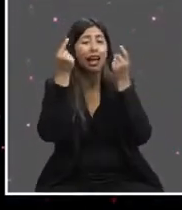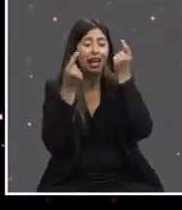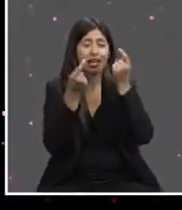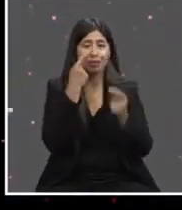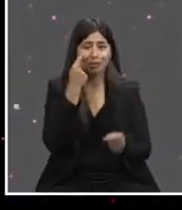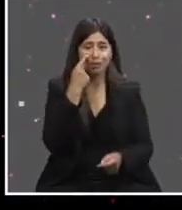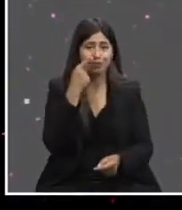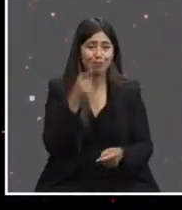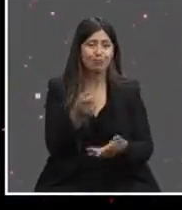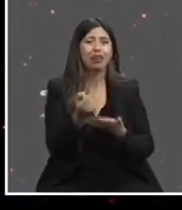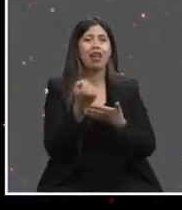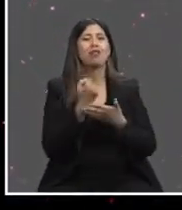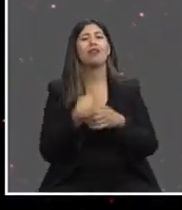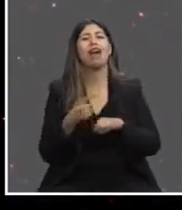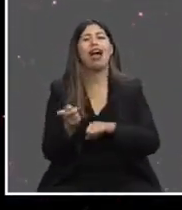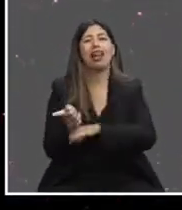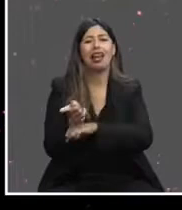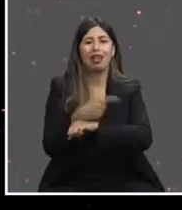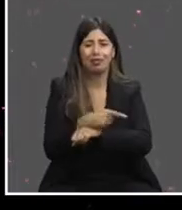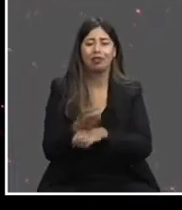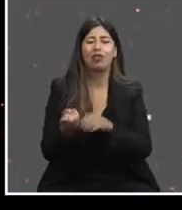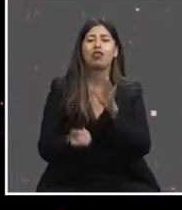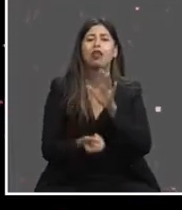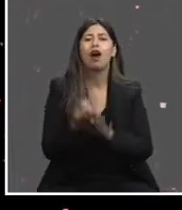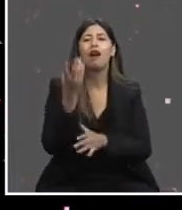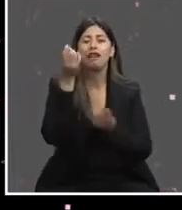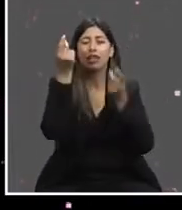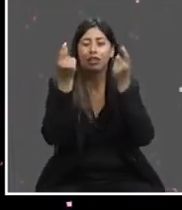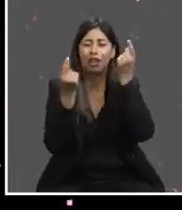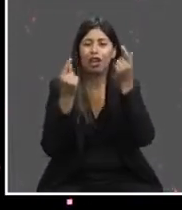giving humanity increasing power over the natural world.